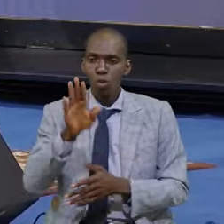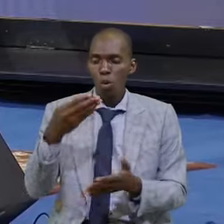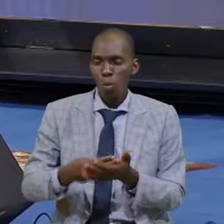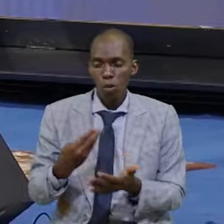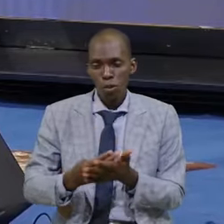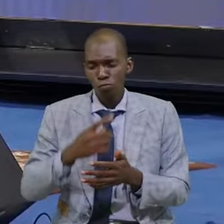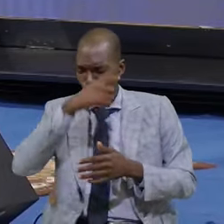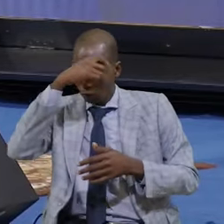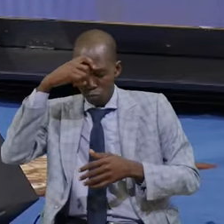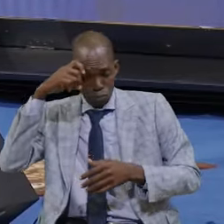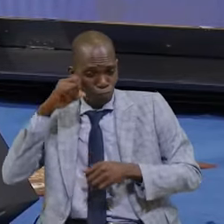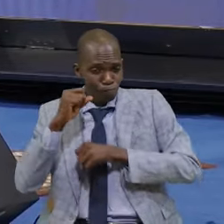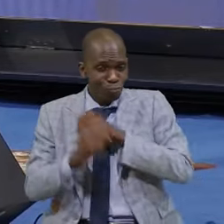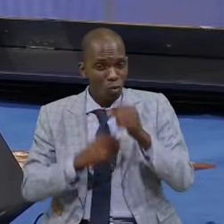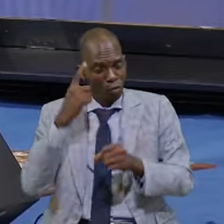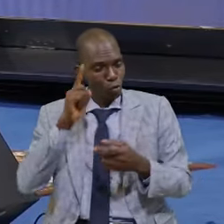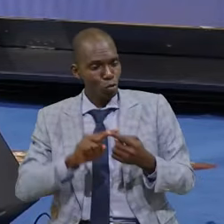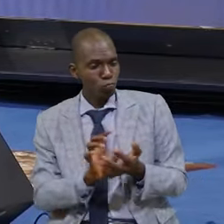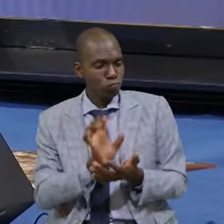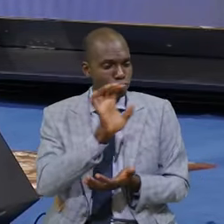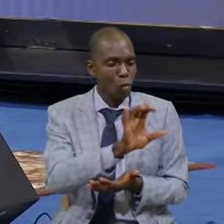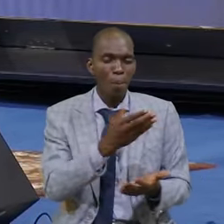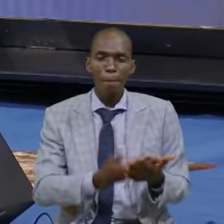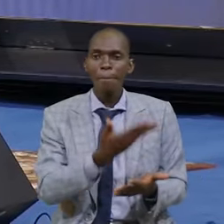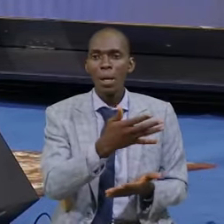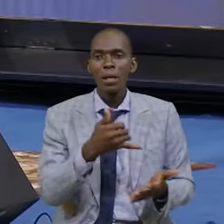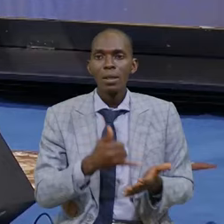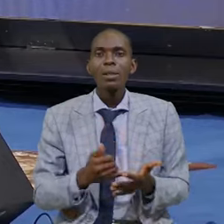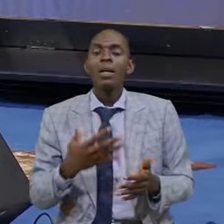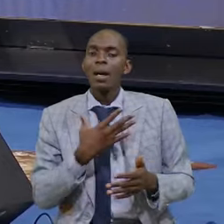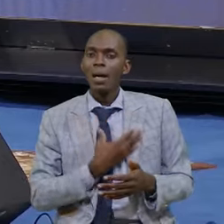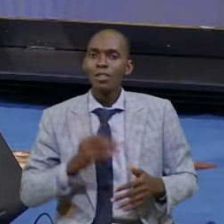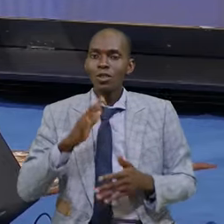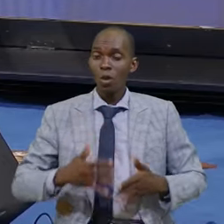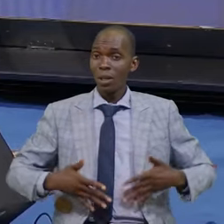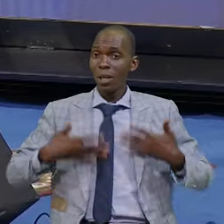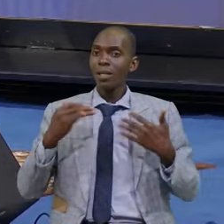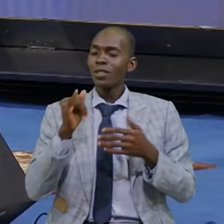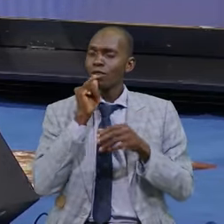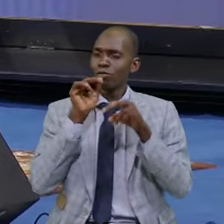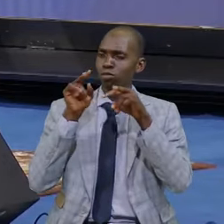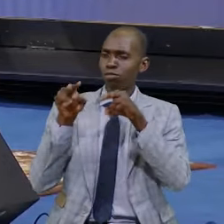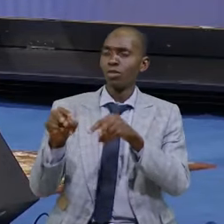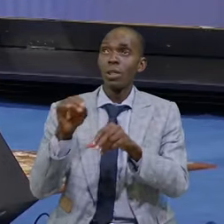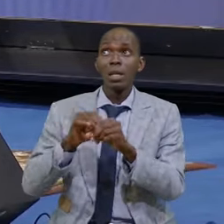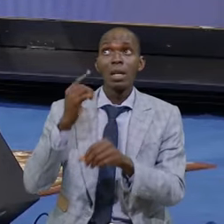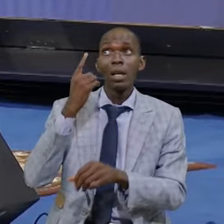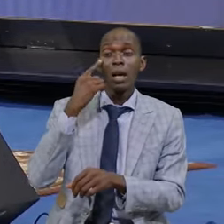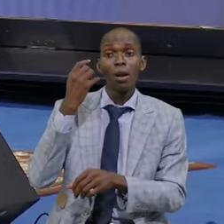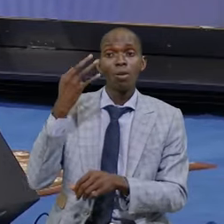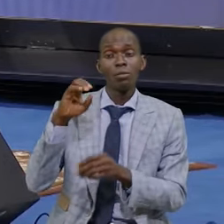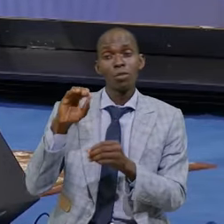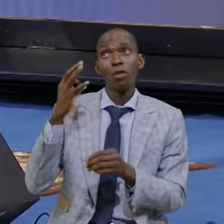thing, and your life is looked at in the sight of the Lord as important, as